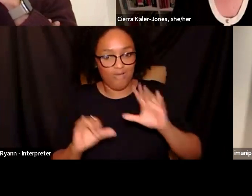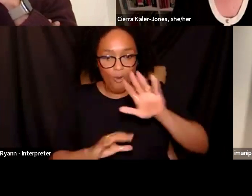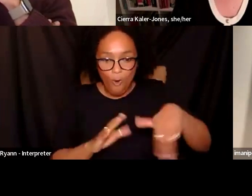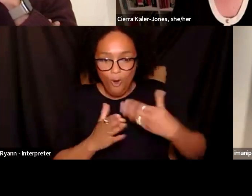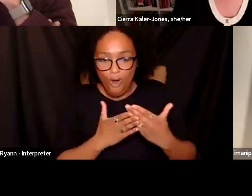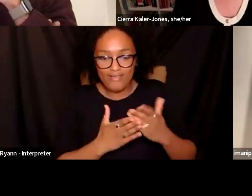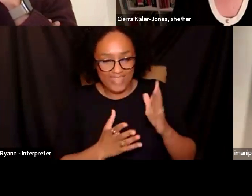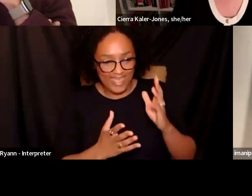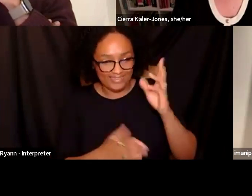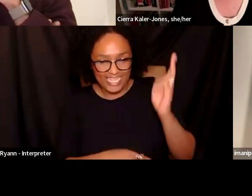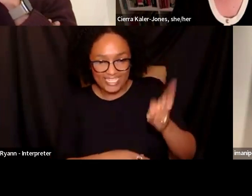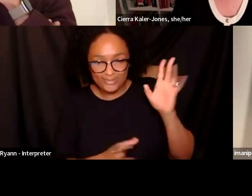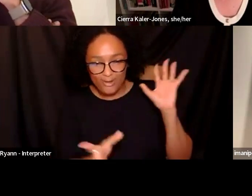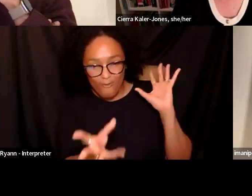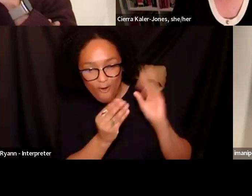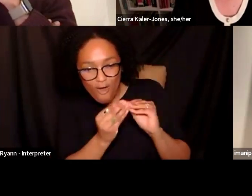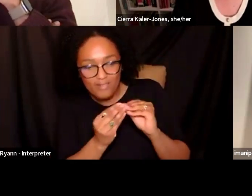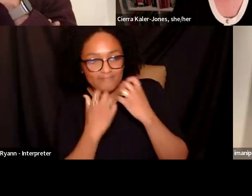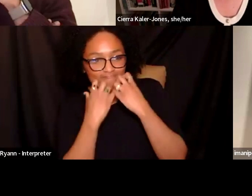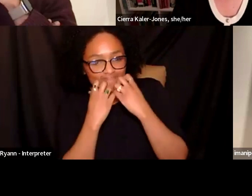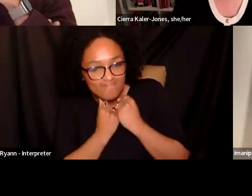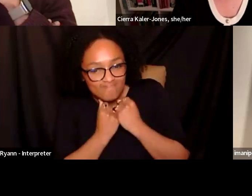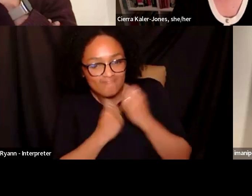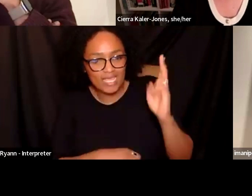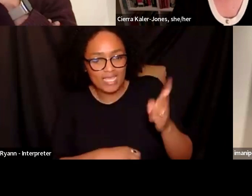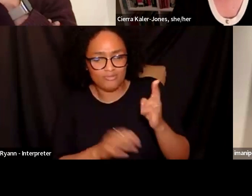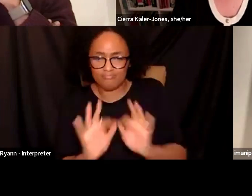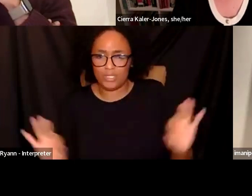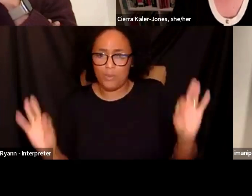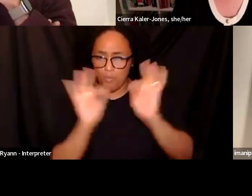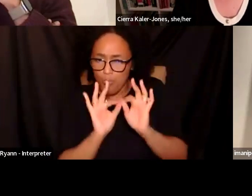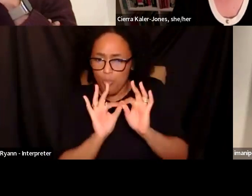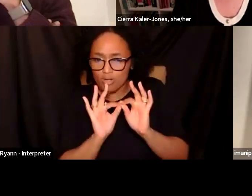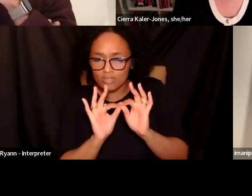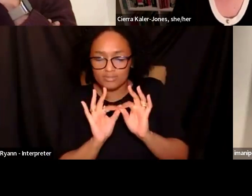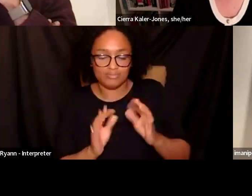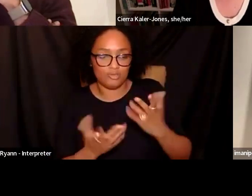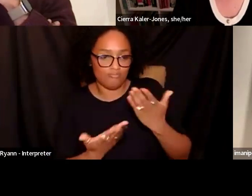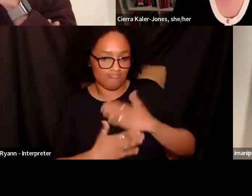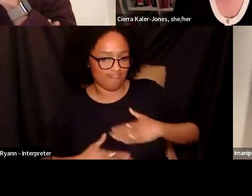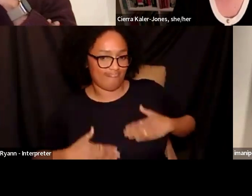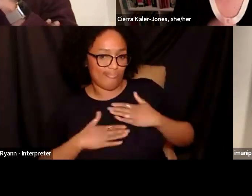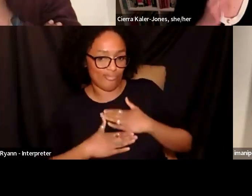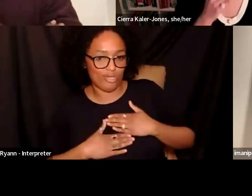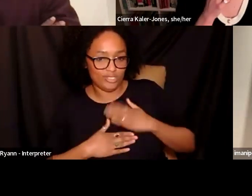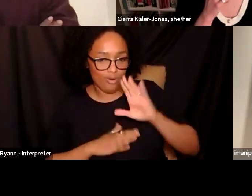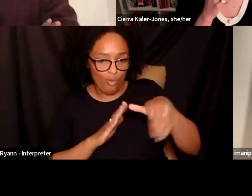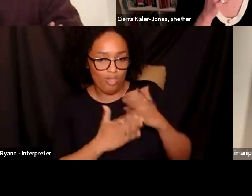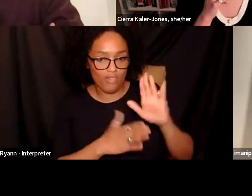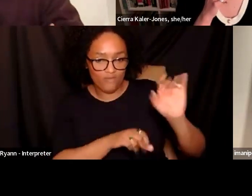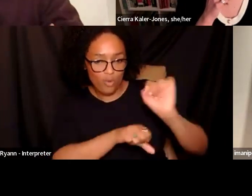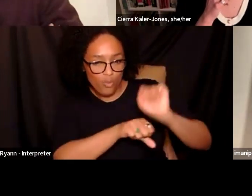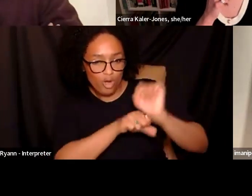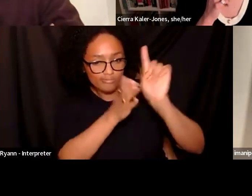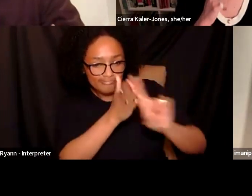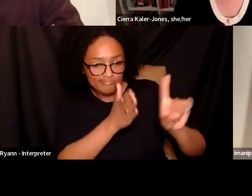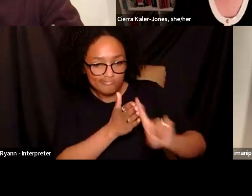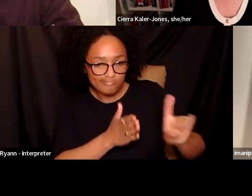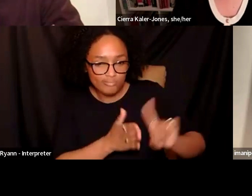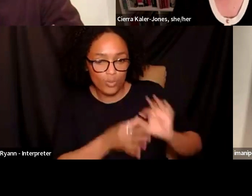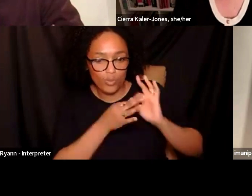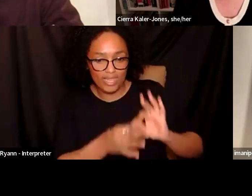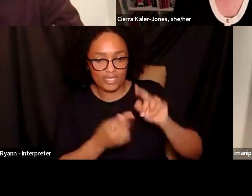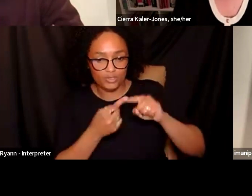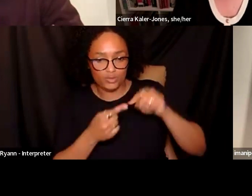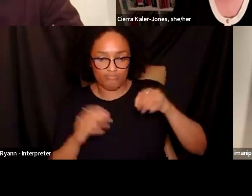denied, unfortunately. So I really appreciate your scholarship, and I'd like to dig deeper into some of the